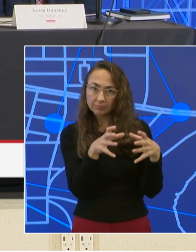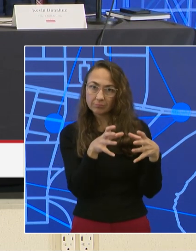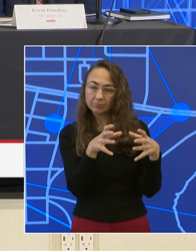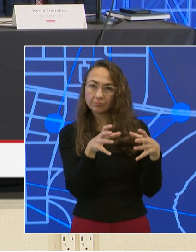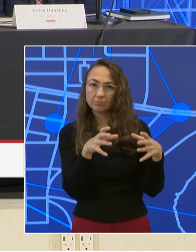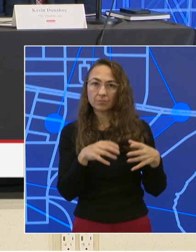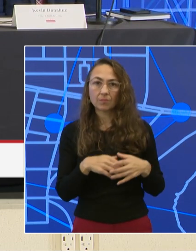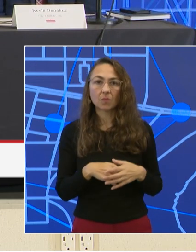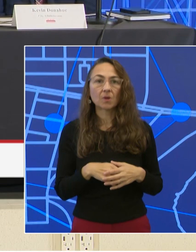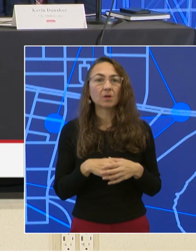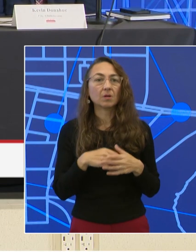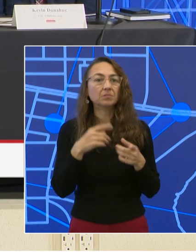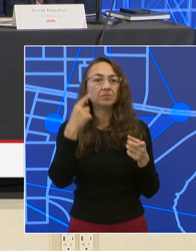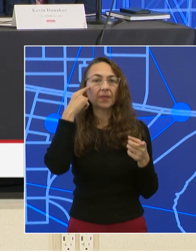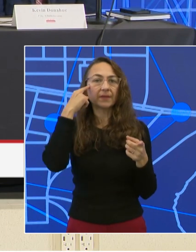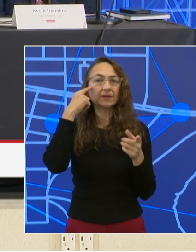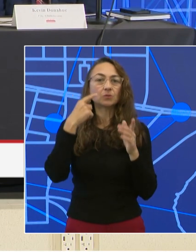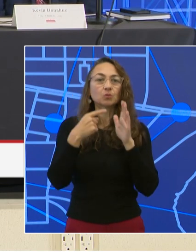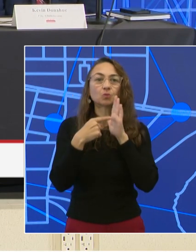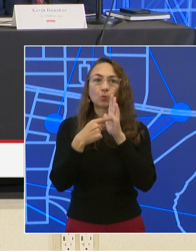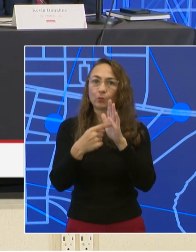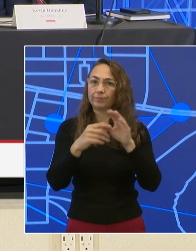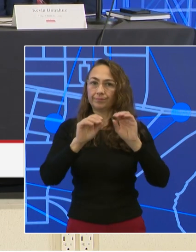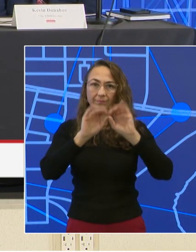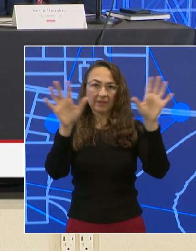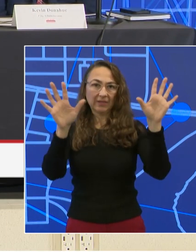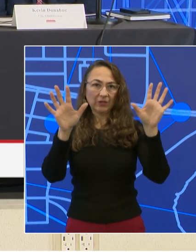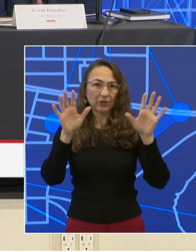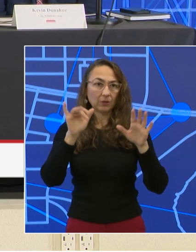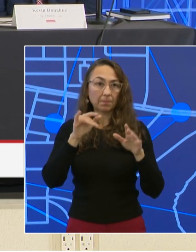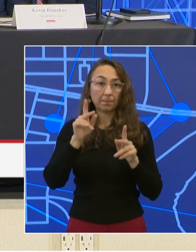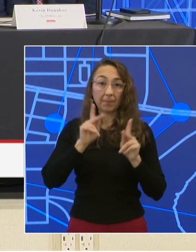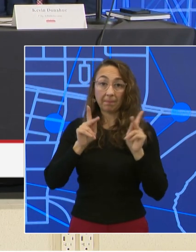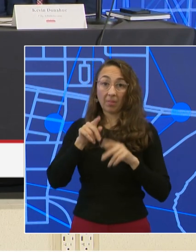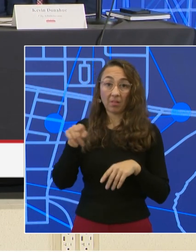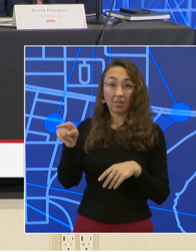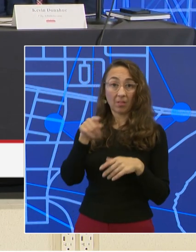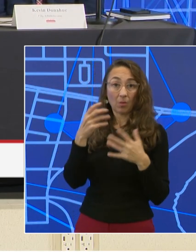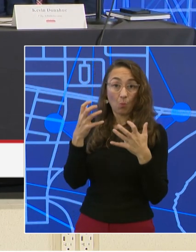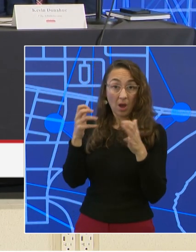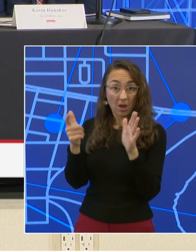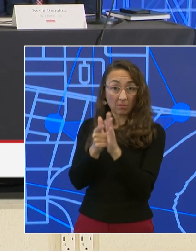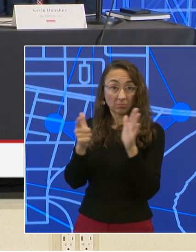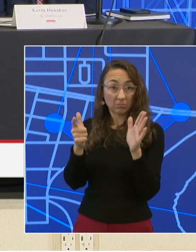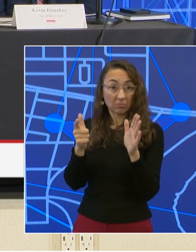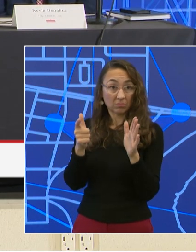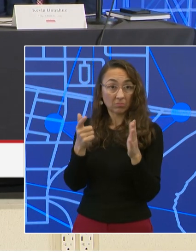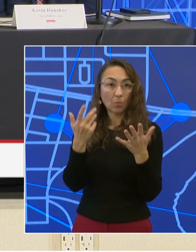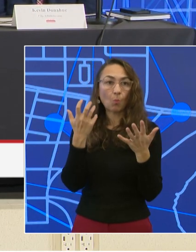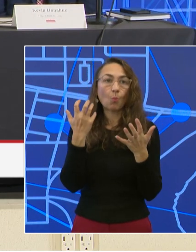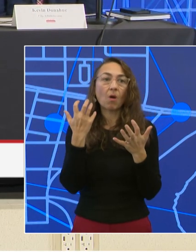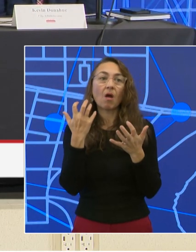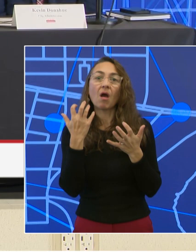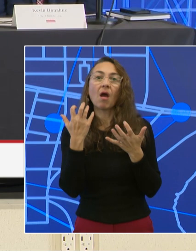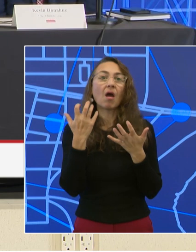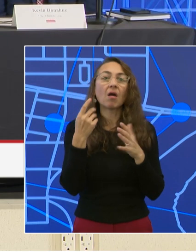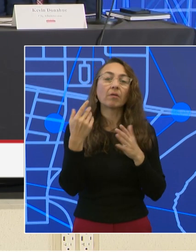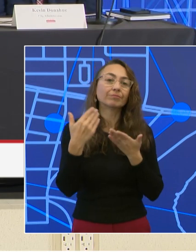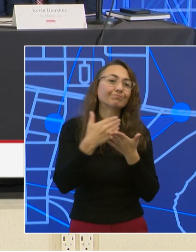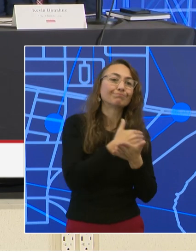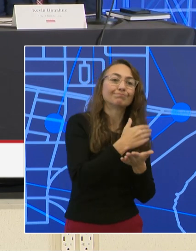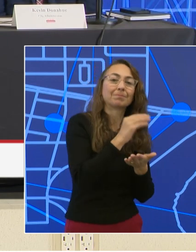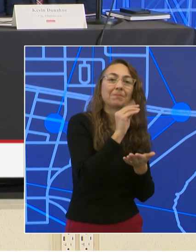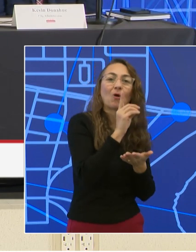sends a very clear message to people who would do crime in the district and run to Maryland or run to Virginia or run to the counties to